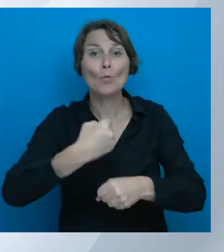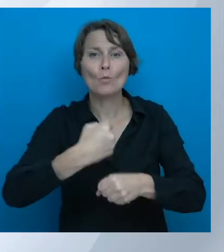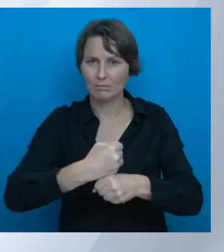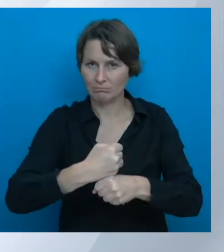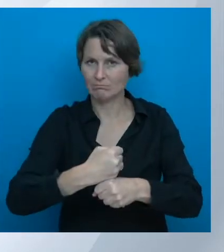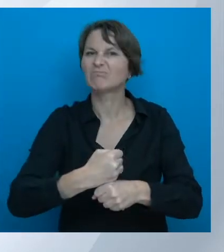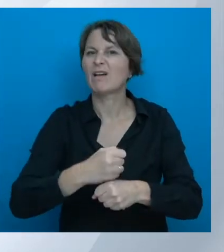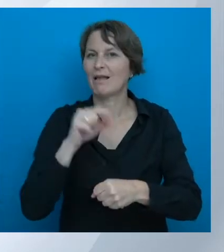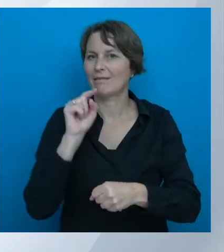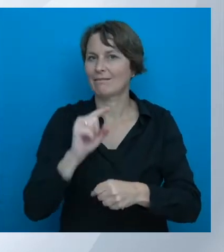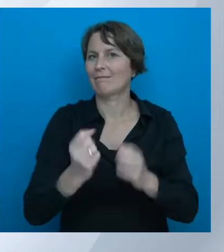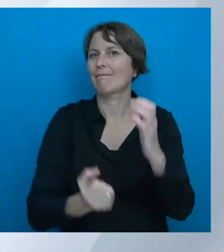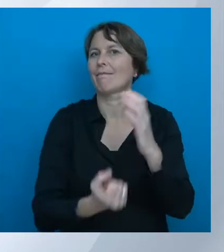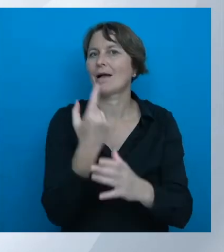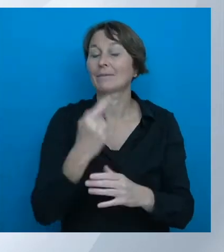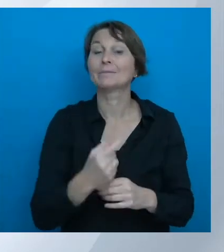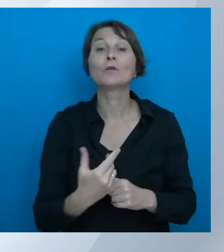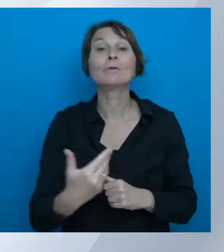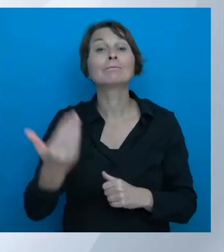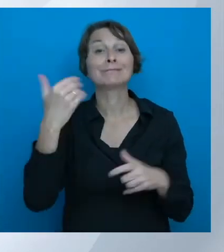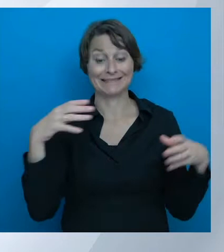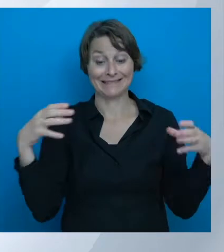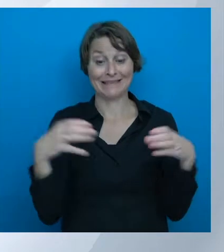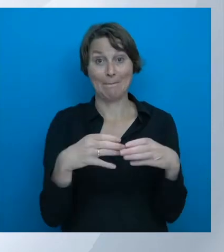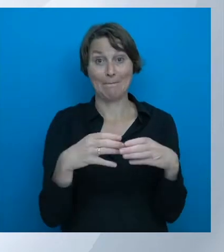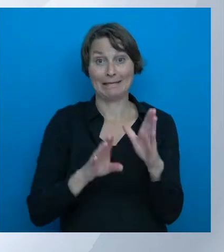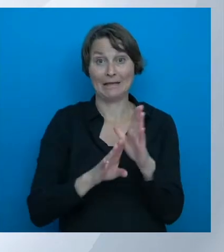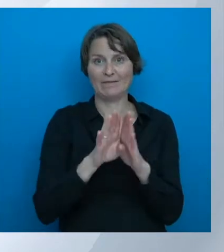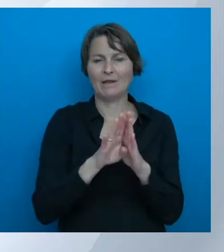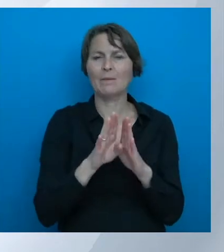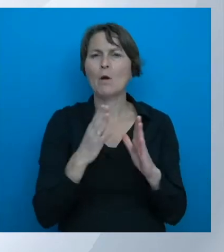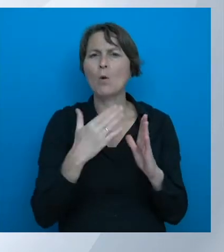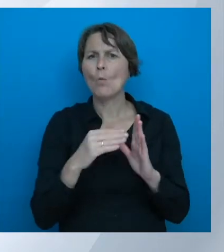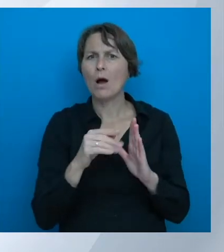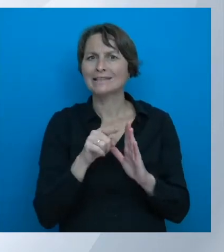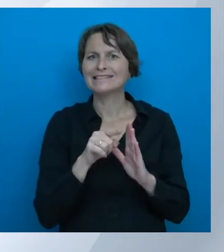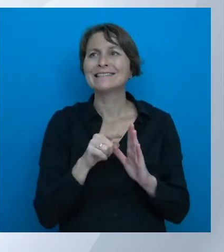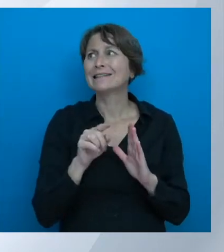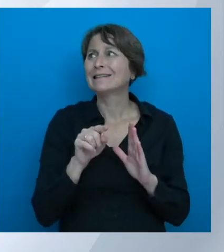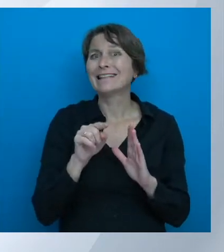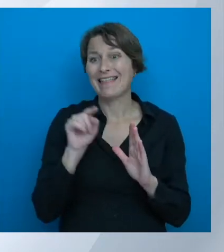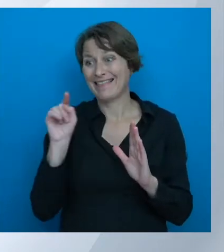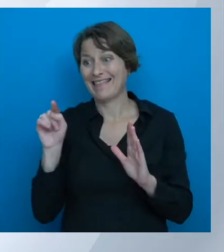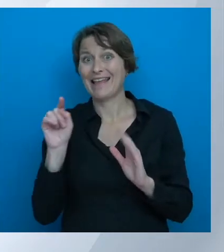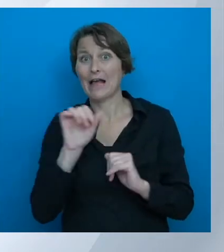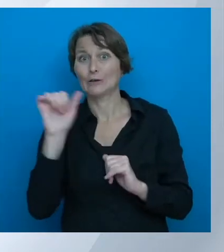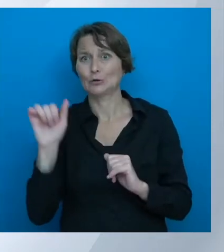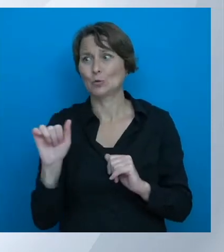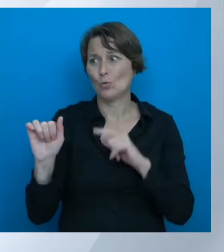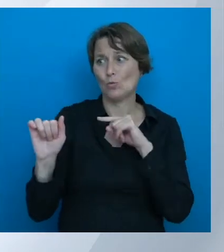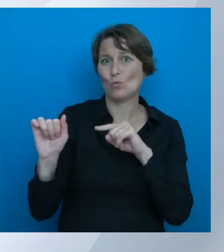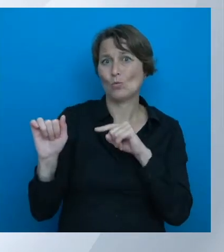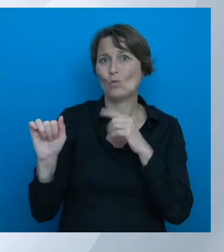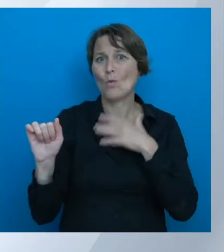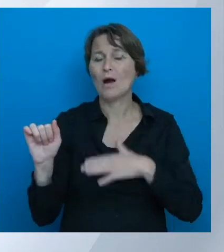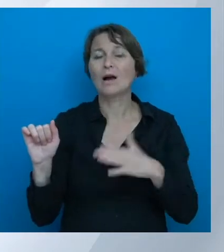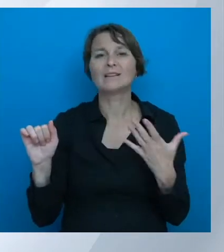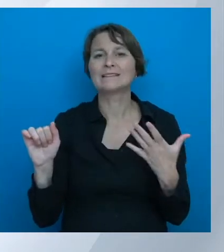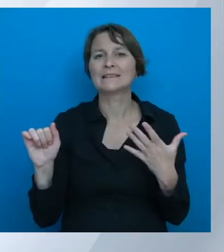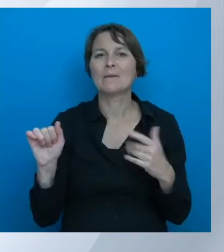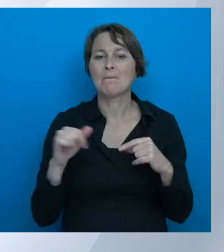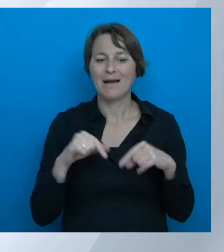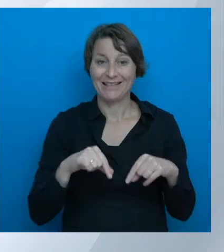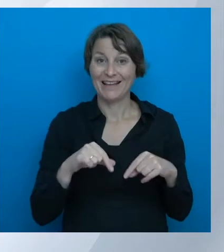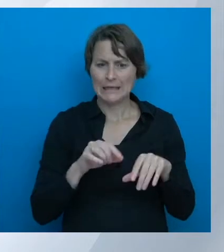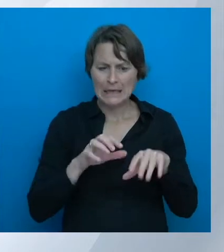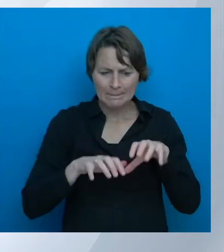development team, we really wanted to move to Azure. The feature that we were building was screaming out for it. It would have made our